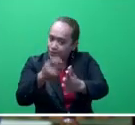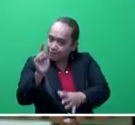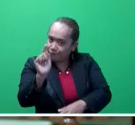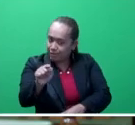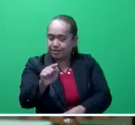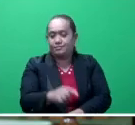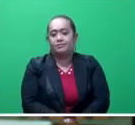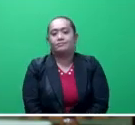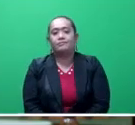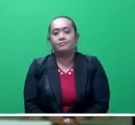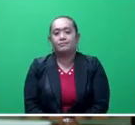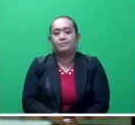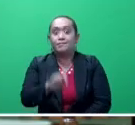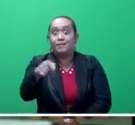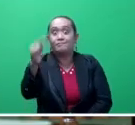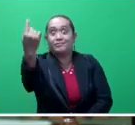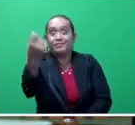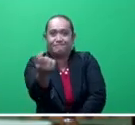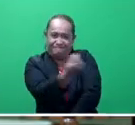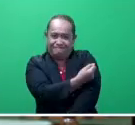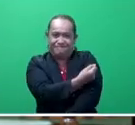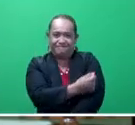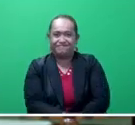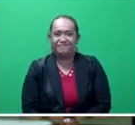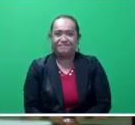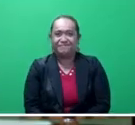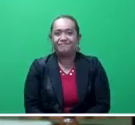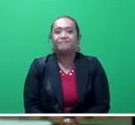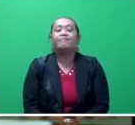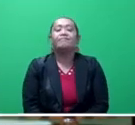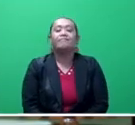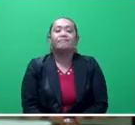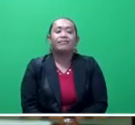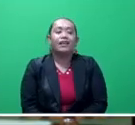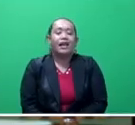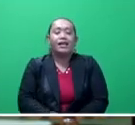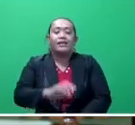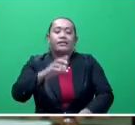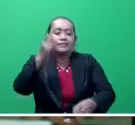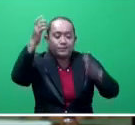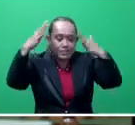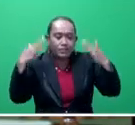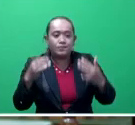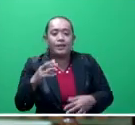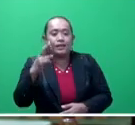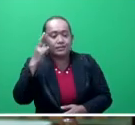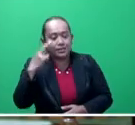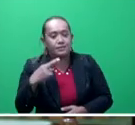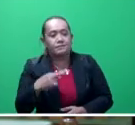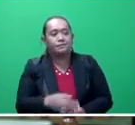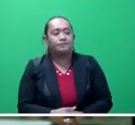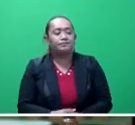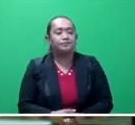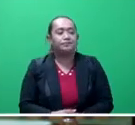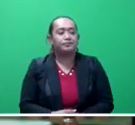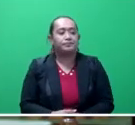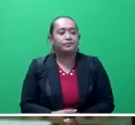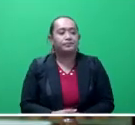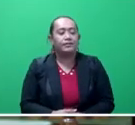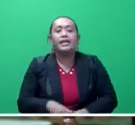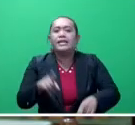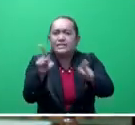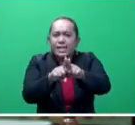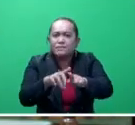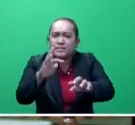fees for them, and we've allocated $100,000 for this. Mr. Speaker, sir, police reports are also required for those who go out to get